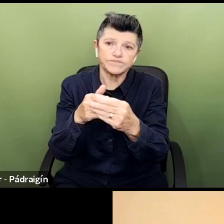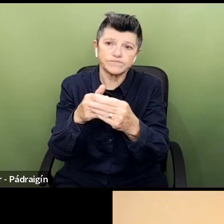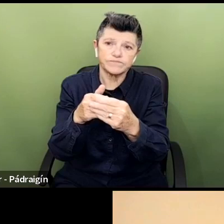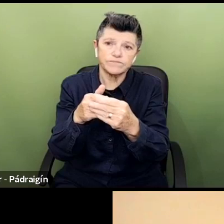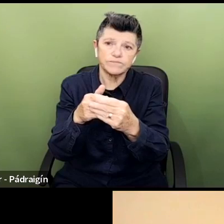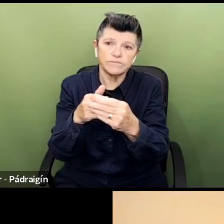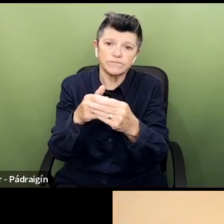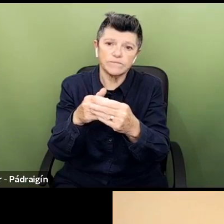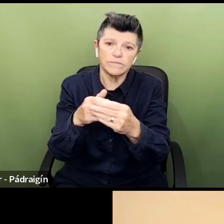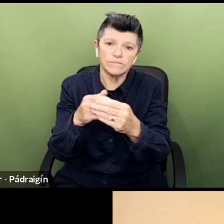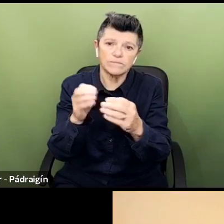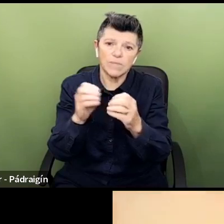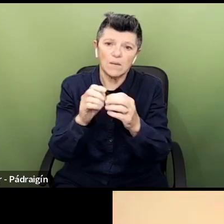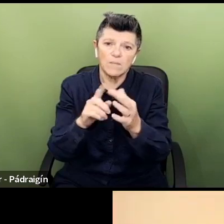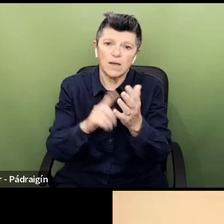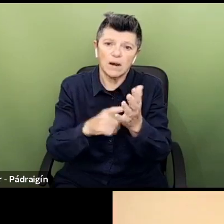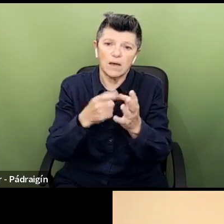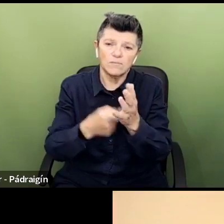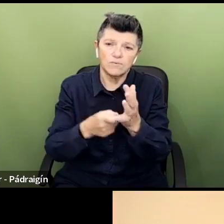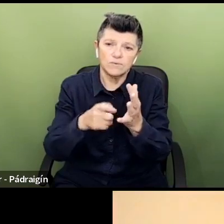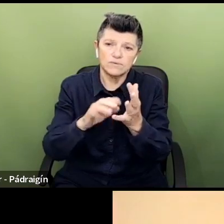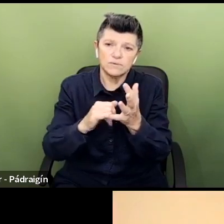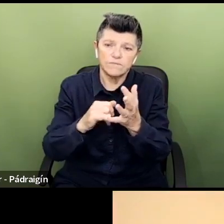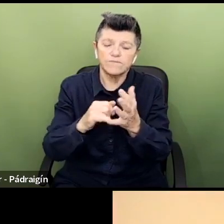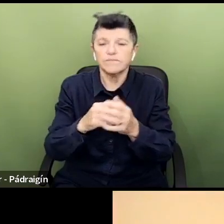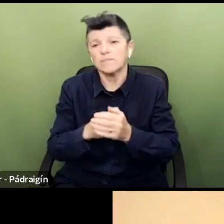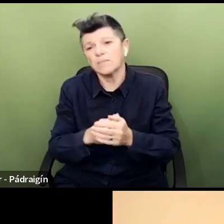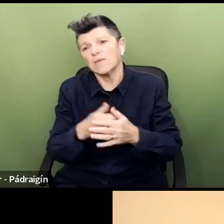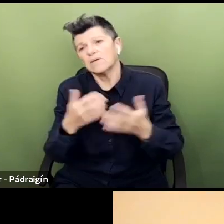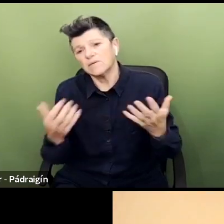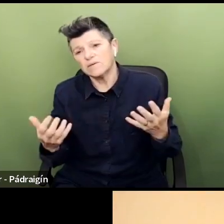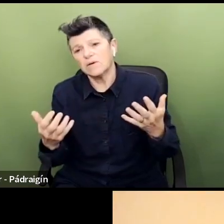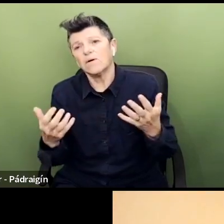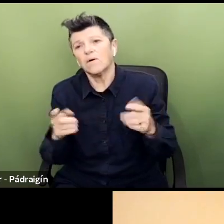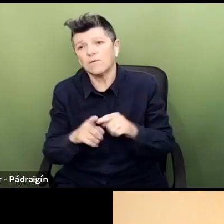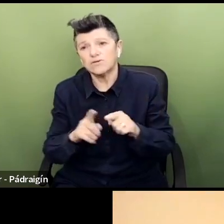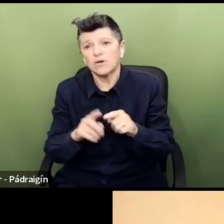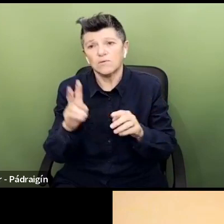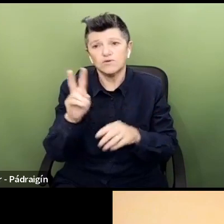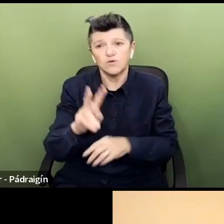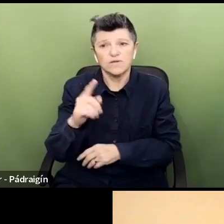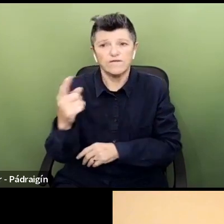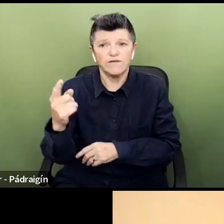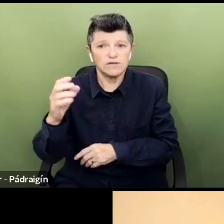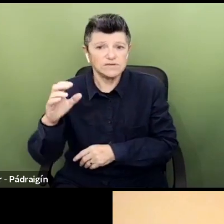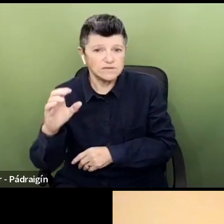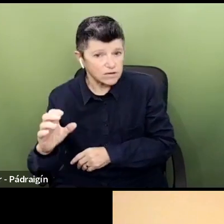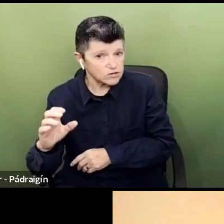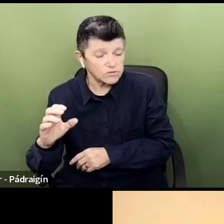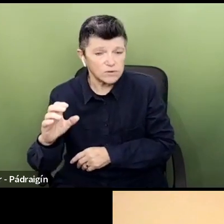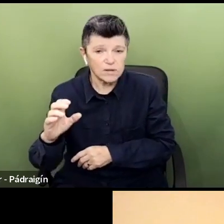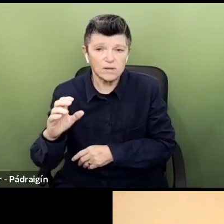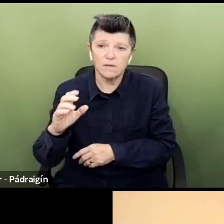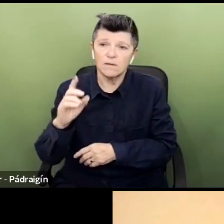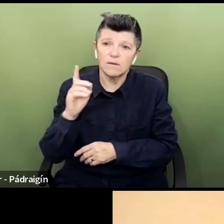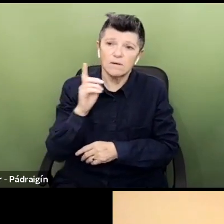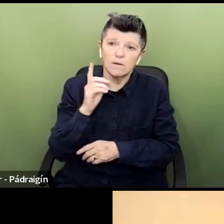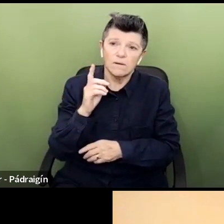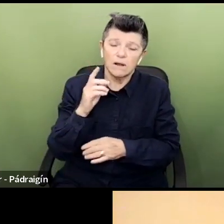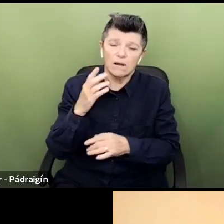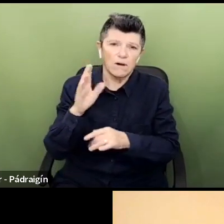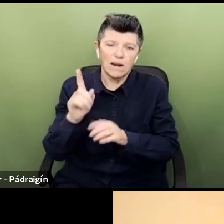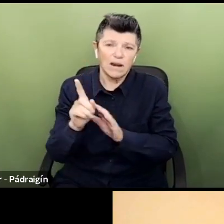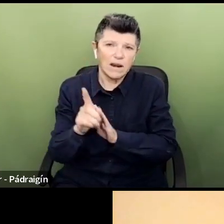in Belarus, and so we have these also the 21st century, kind of women, late 20th